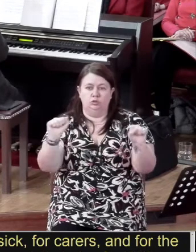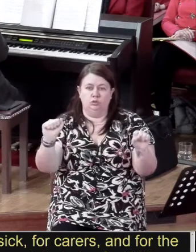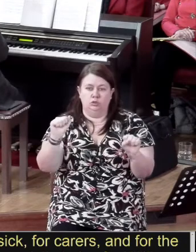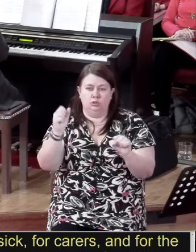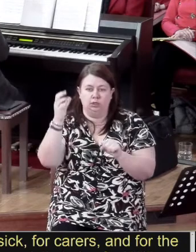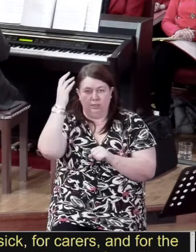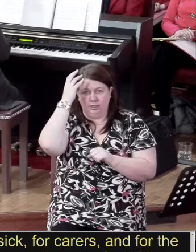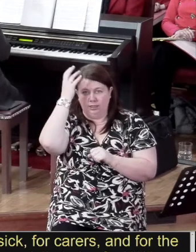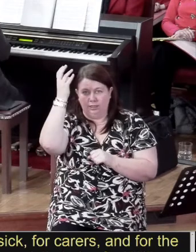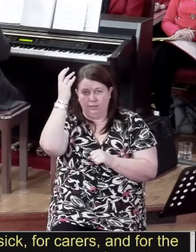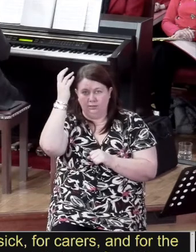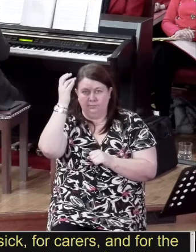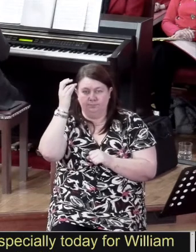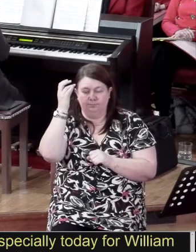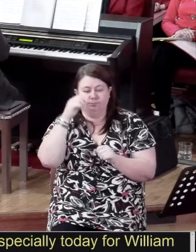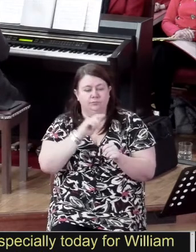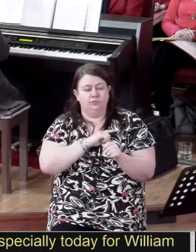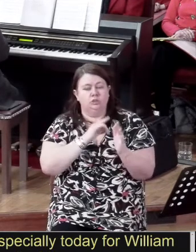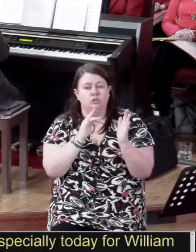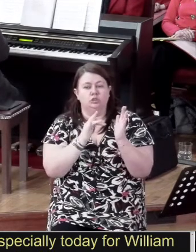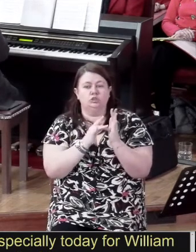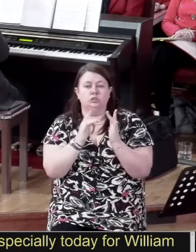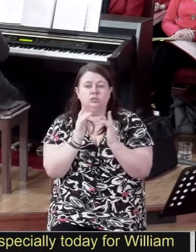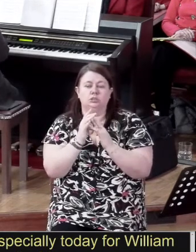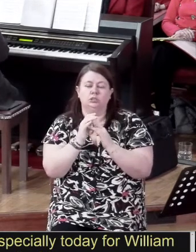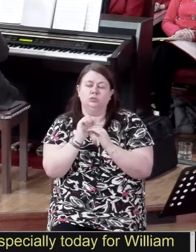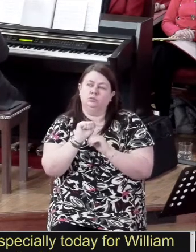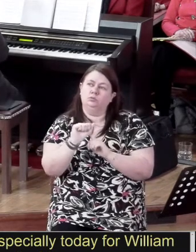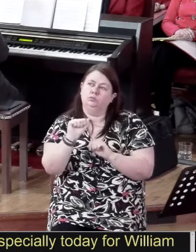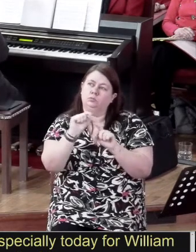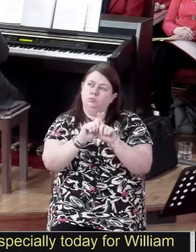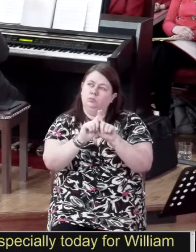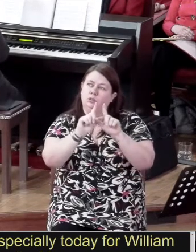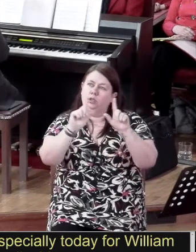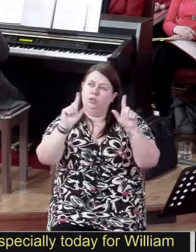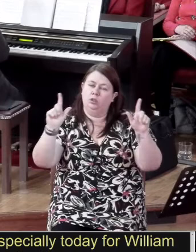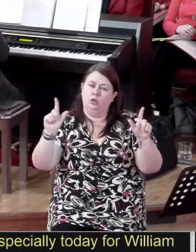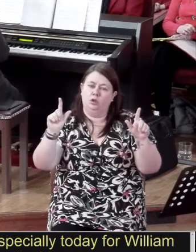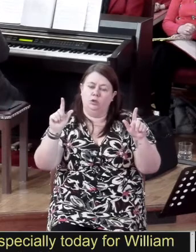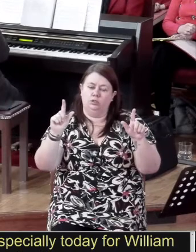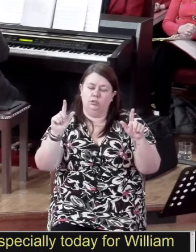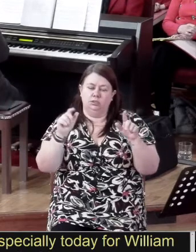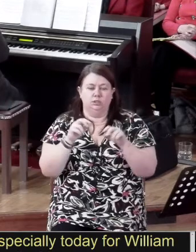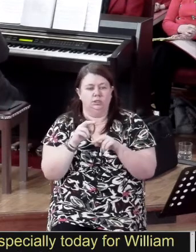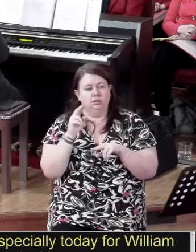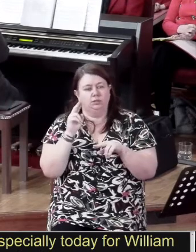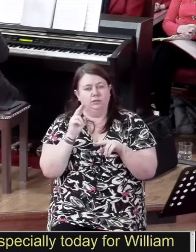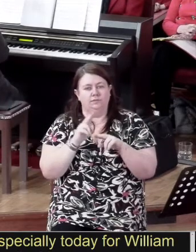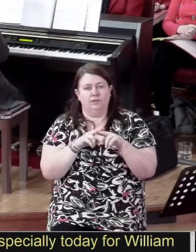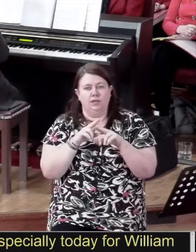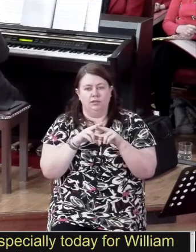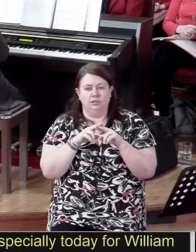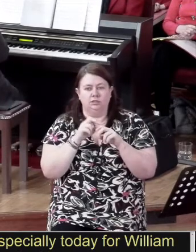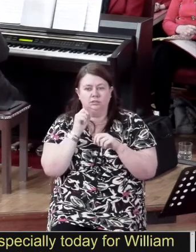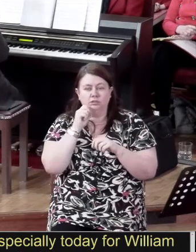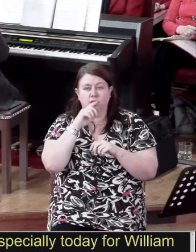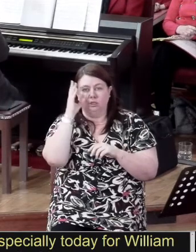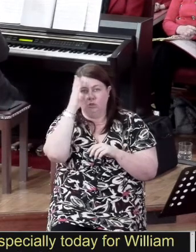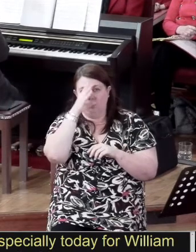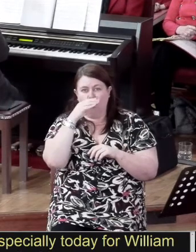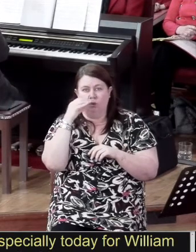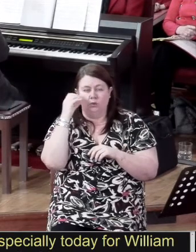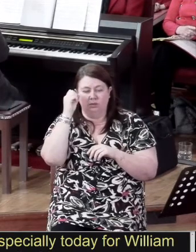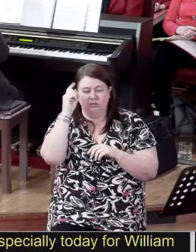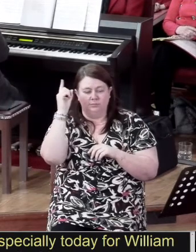through Jesus Christ our Lord, to whom with you, Father, and the Holy Spirit, in the majesty of the undivided Trinity,